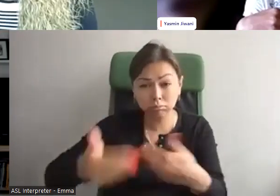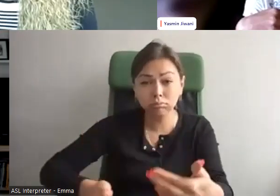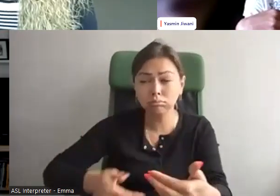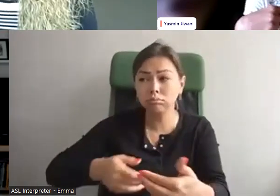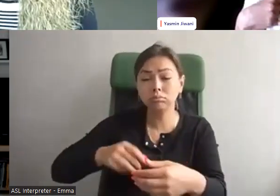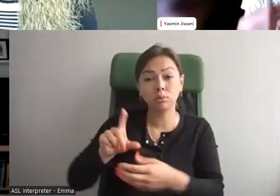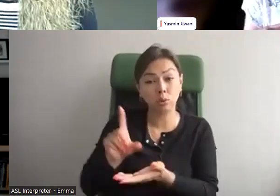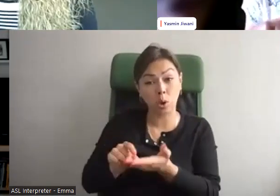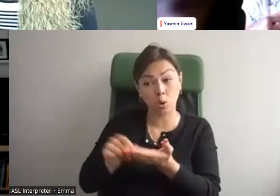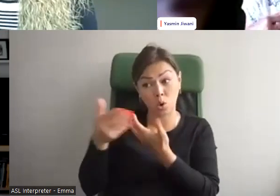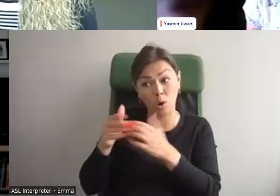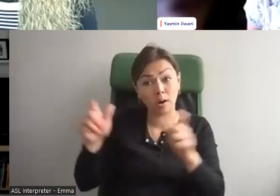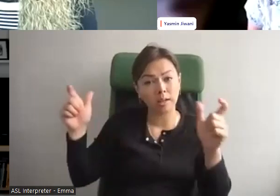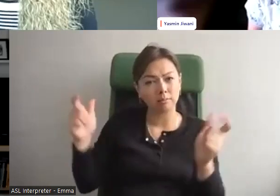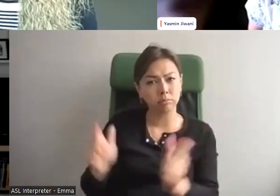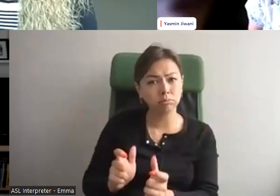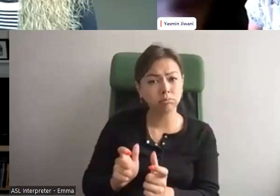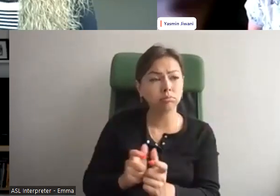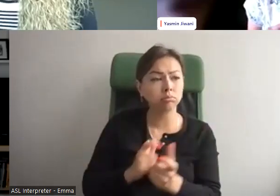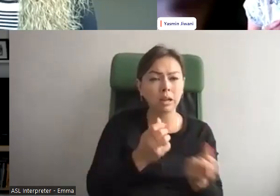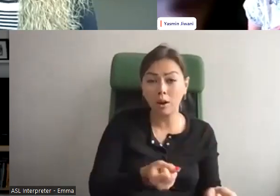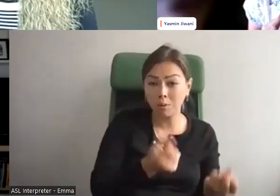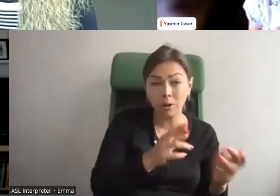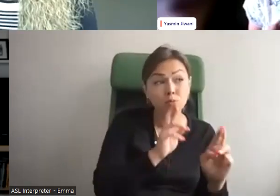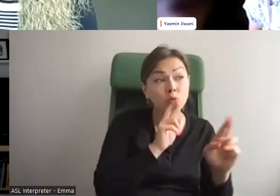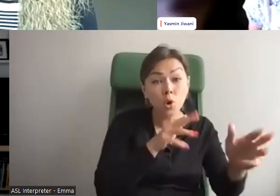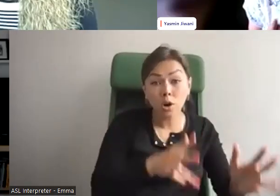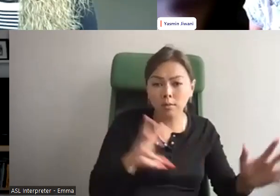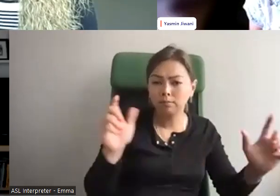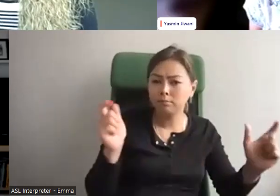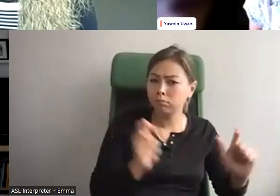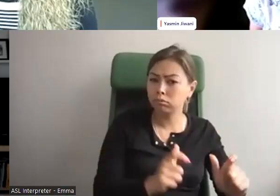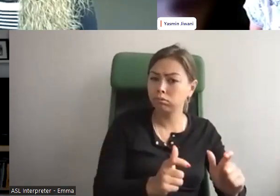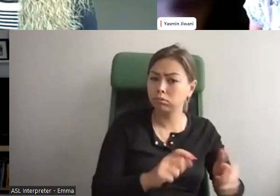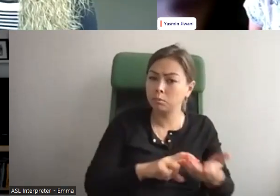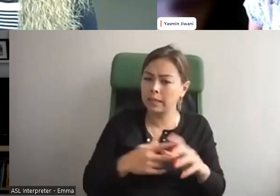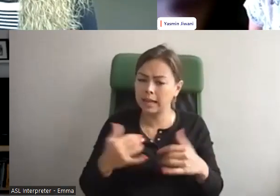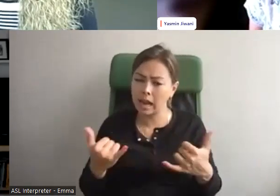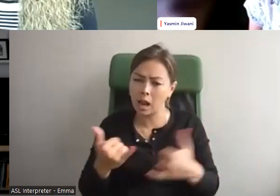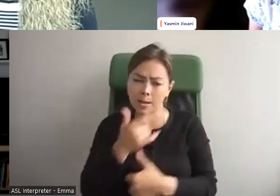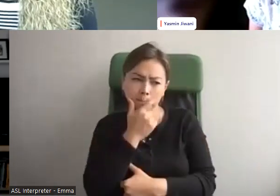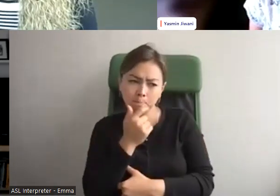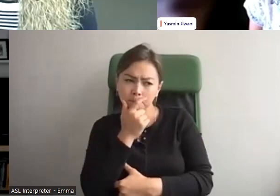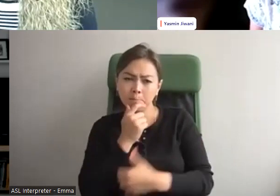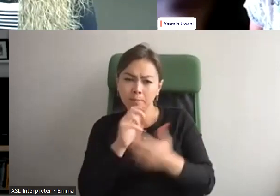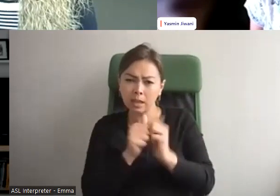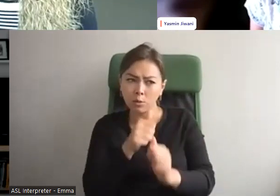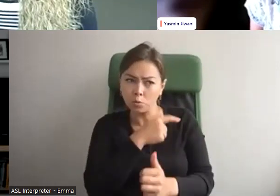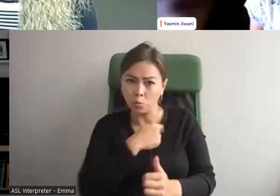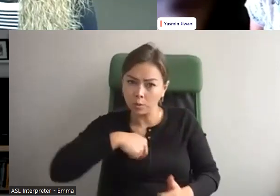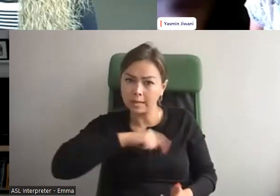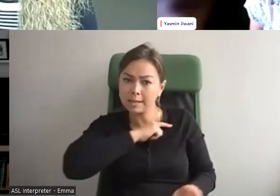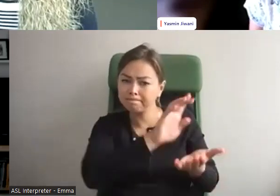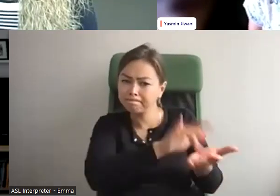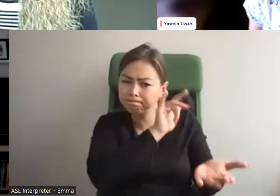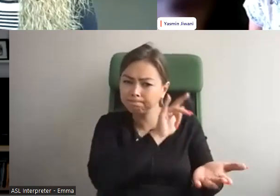shrinking, you know, the number of reporters are shrinking, how do we then play with that? So one of the ways we can figure that out